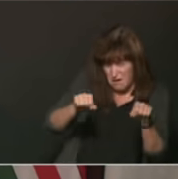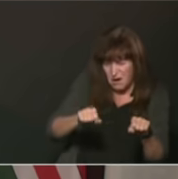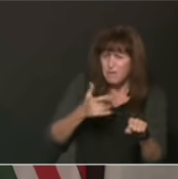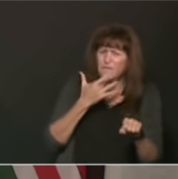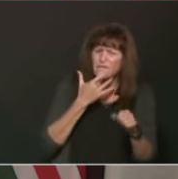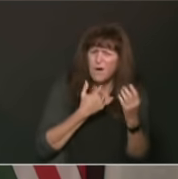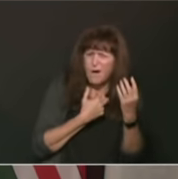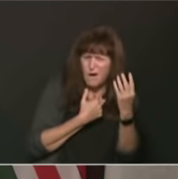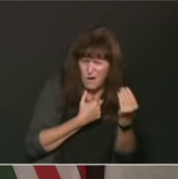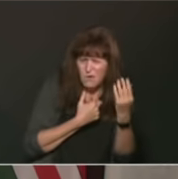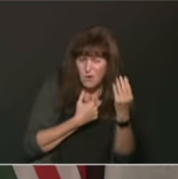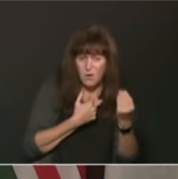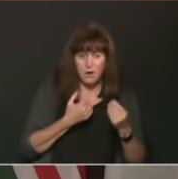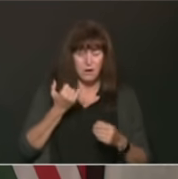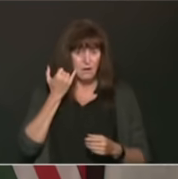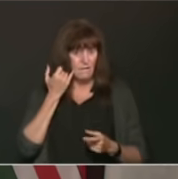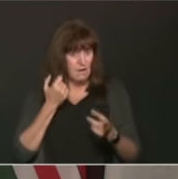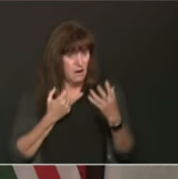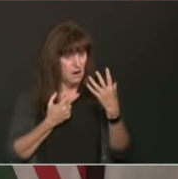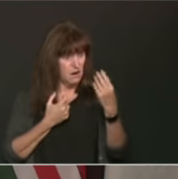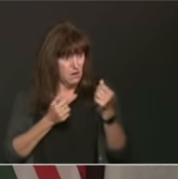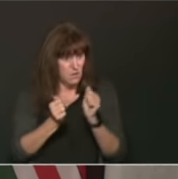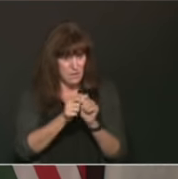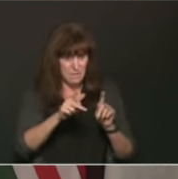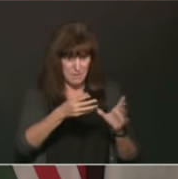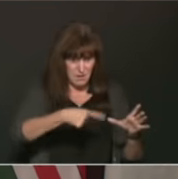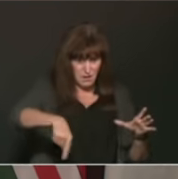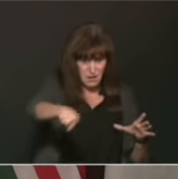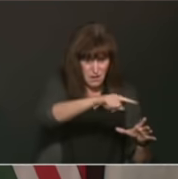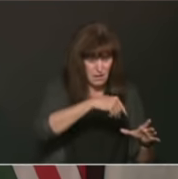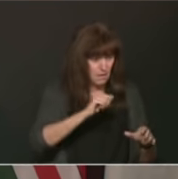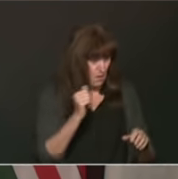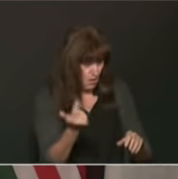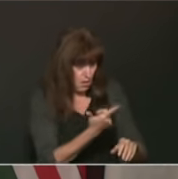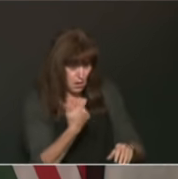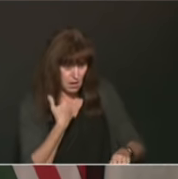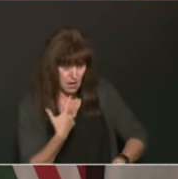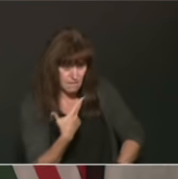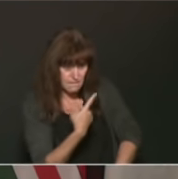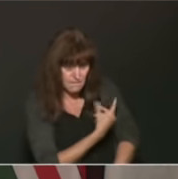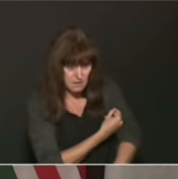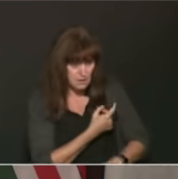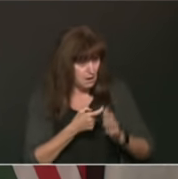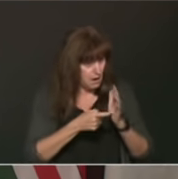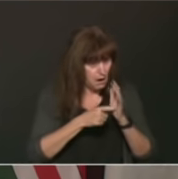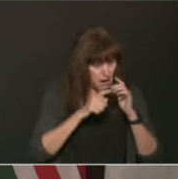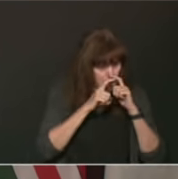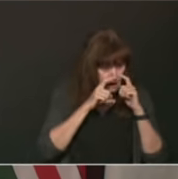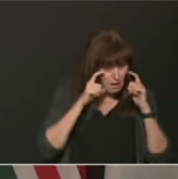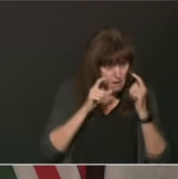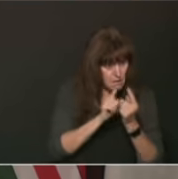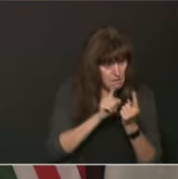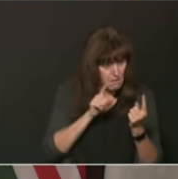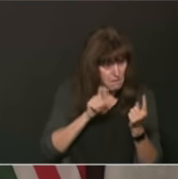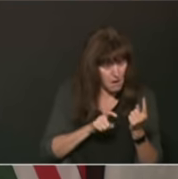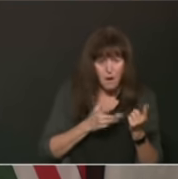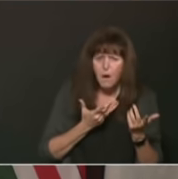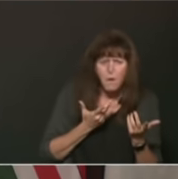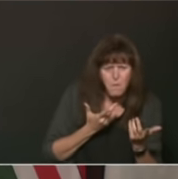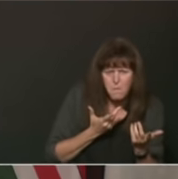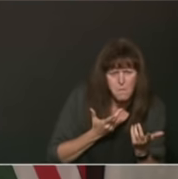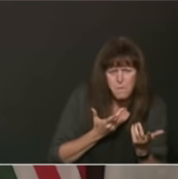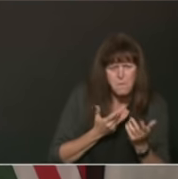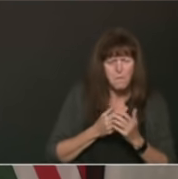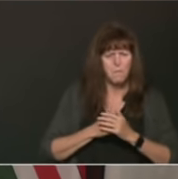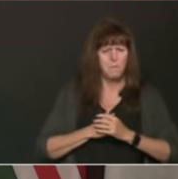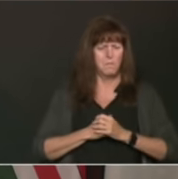with a group of fully vaccinated individuals, no face covering or physical distancing is necessary. But if